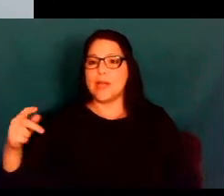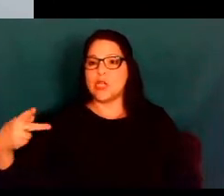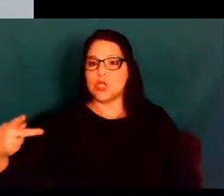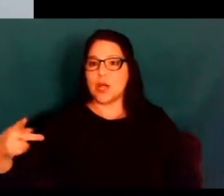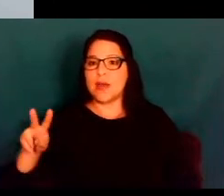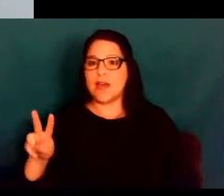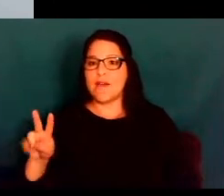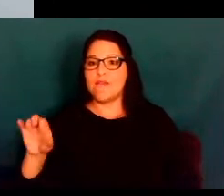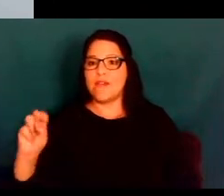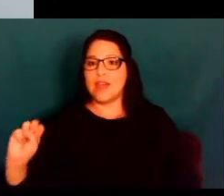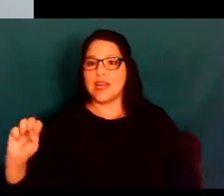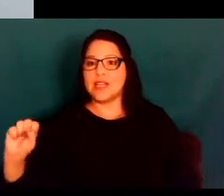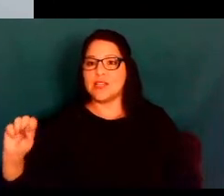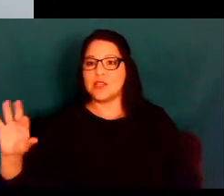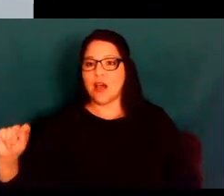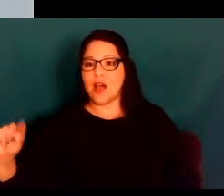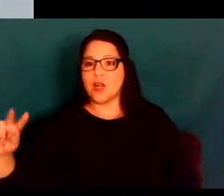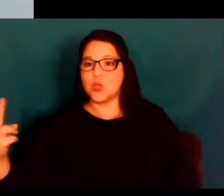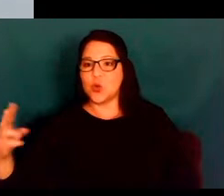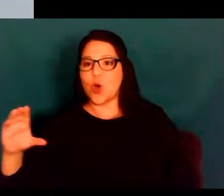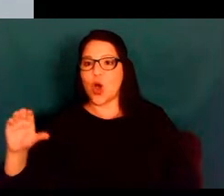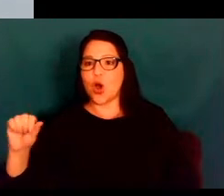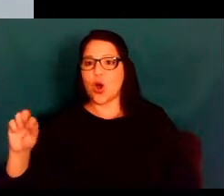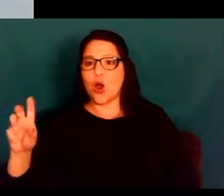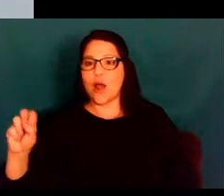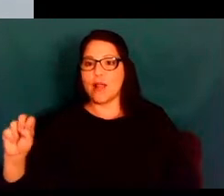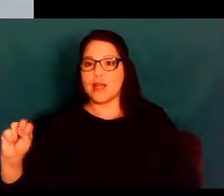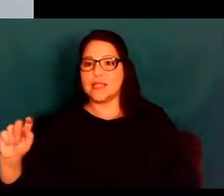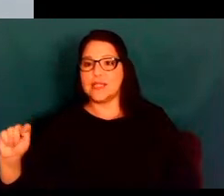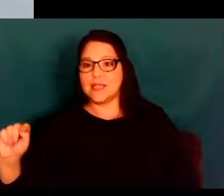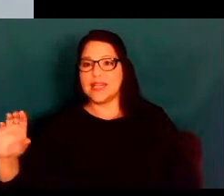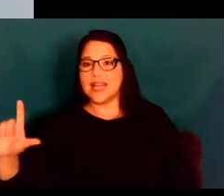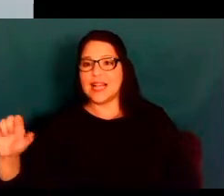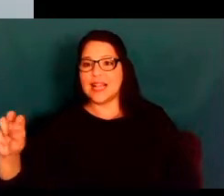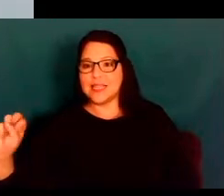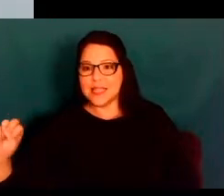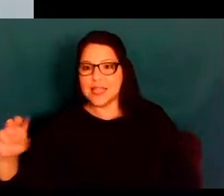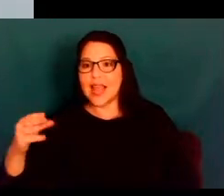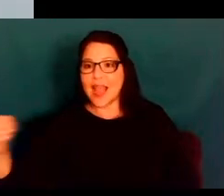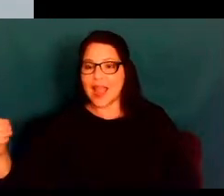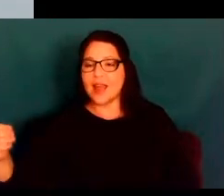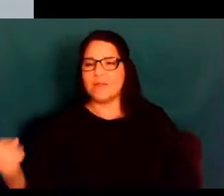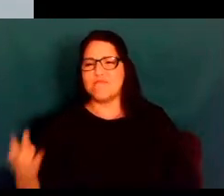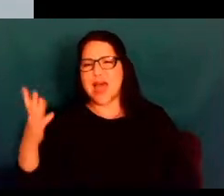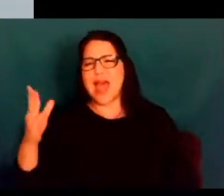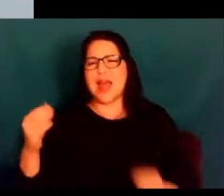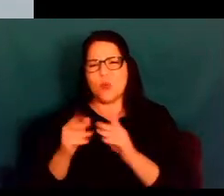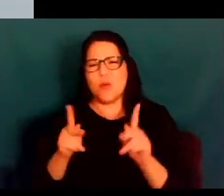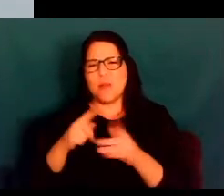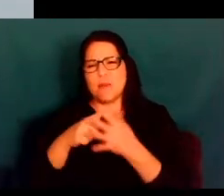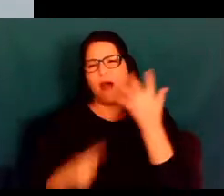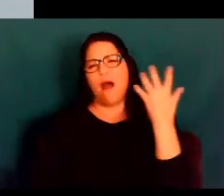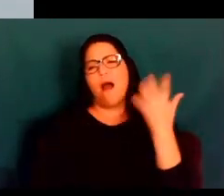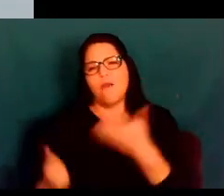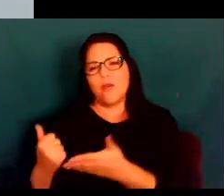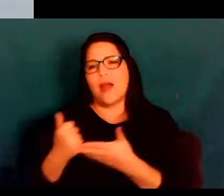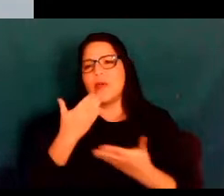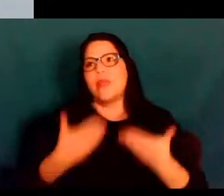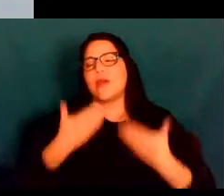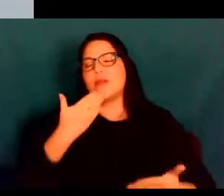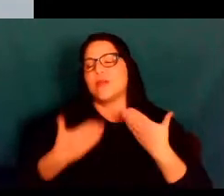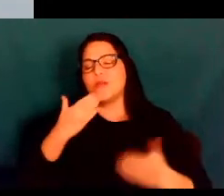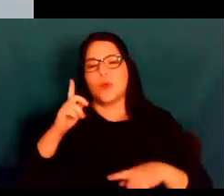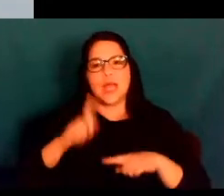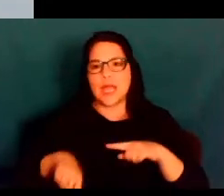Vivian Scott Chu, Carlin Yvette Thompson Clinton, and most likely many more. Thank you all. We could not